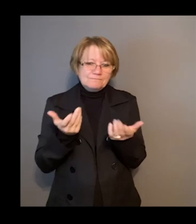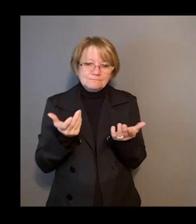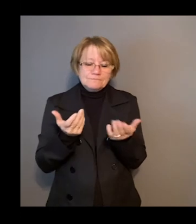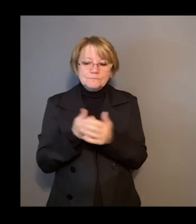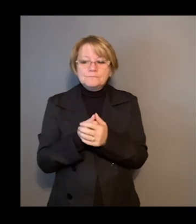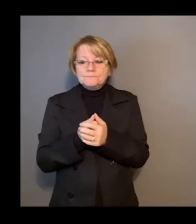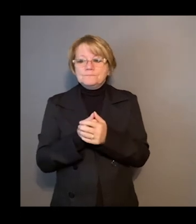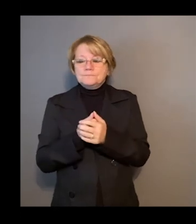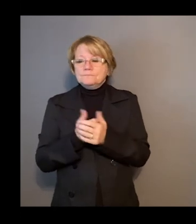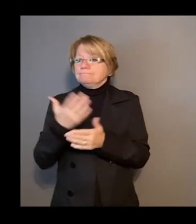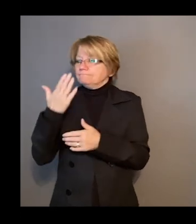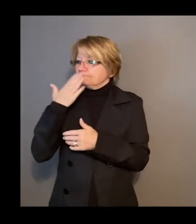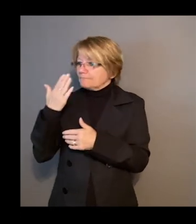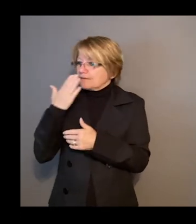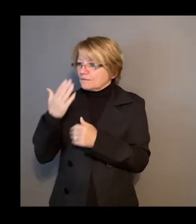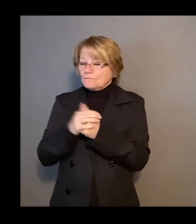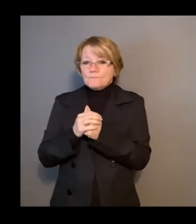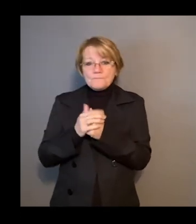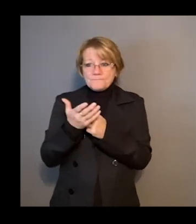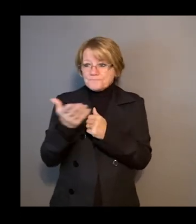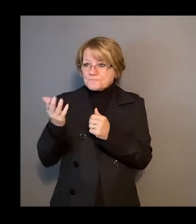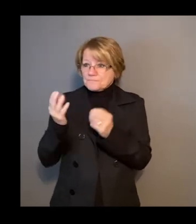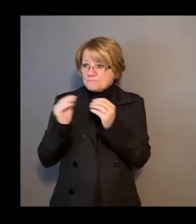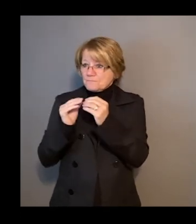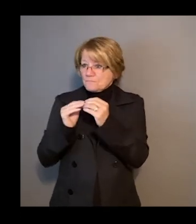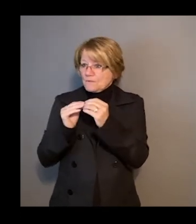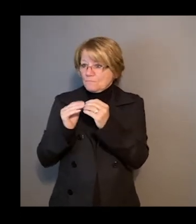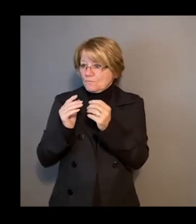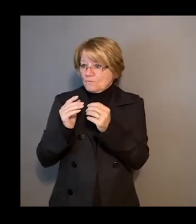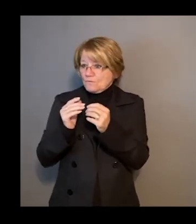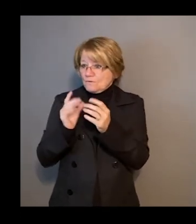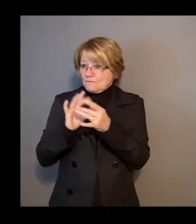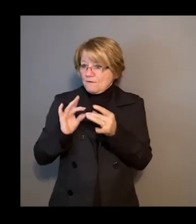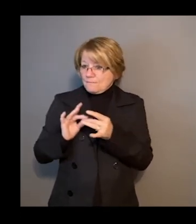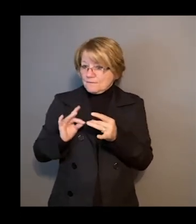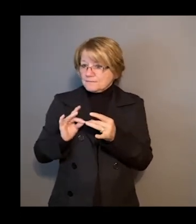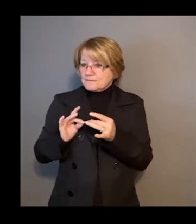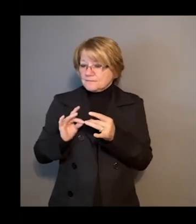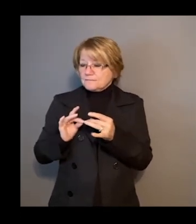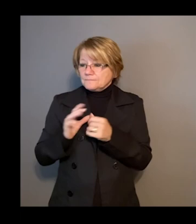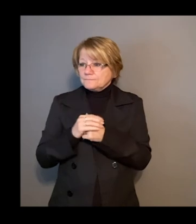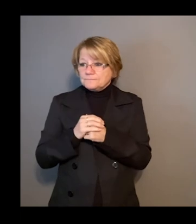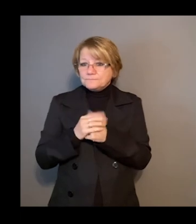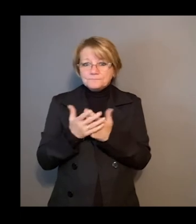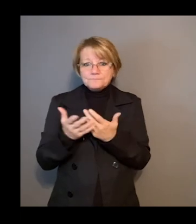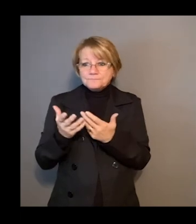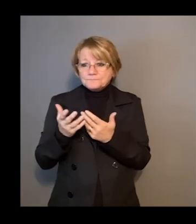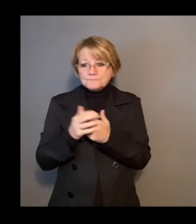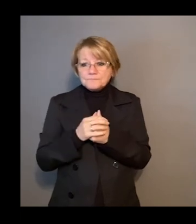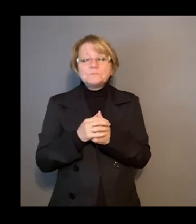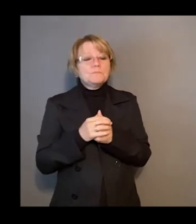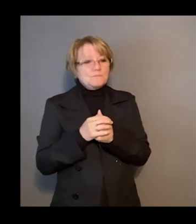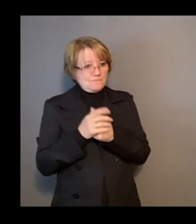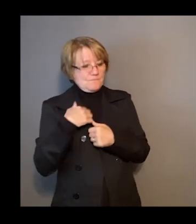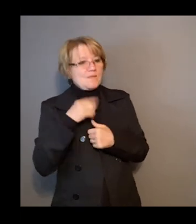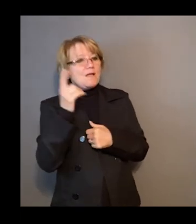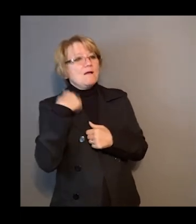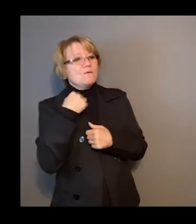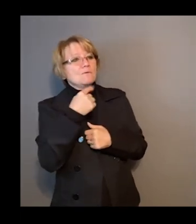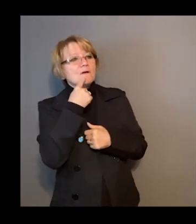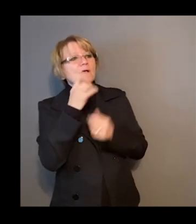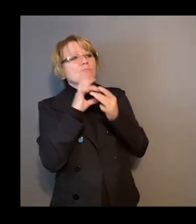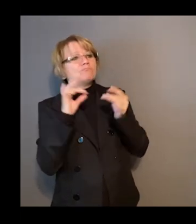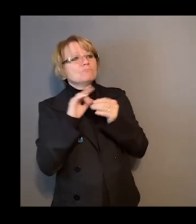Anybody else, as we're going to pivot here? I don't know if anybody wanted to chime in real quick. Yeah, I want to say something about what Zach said. Like